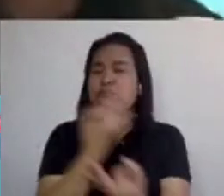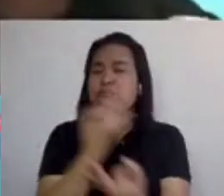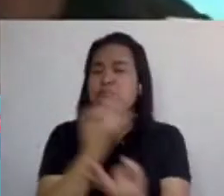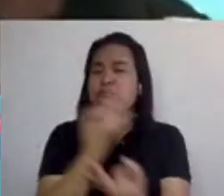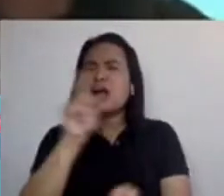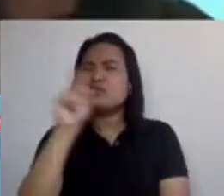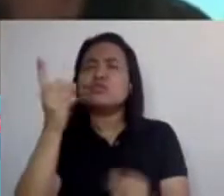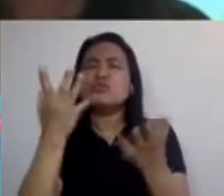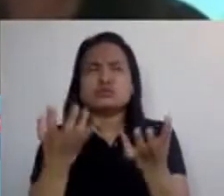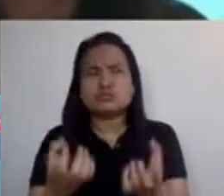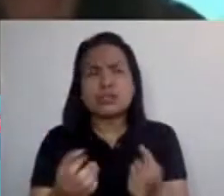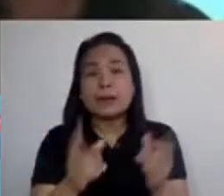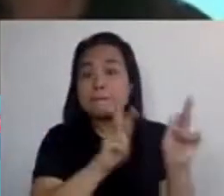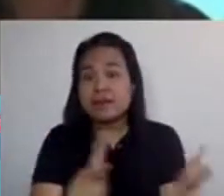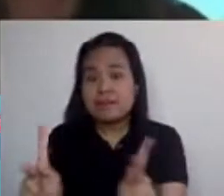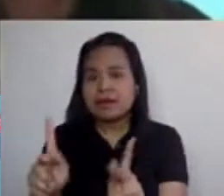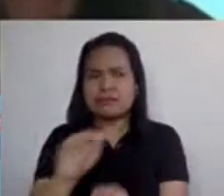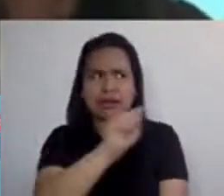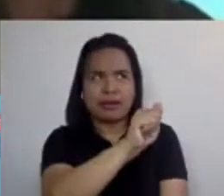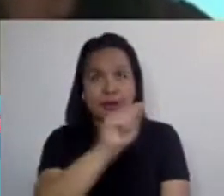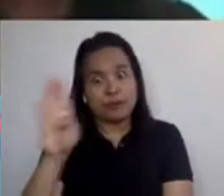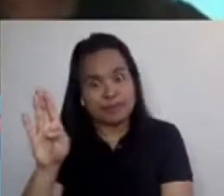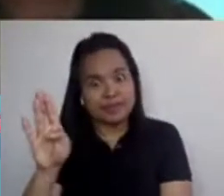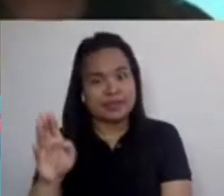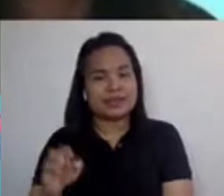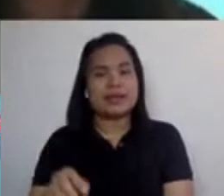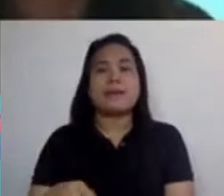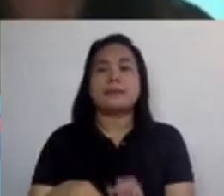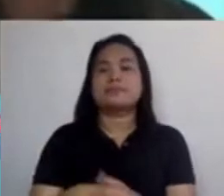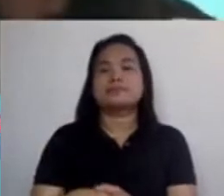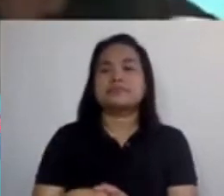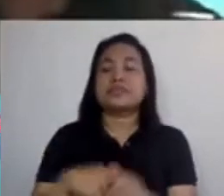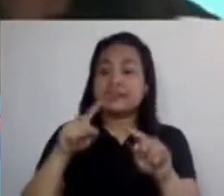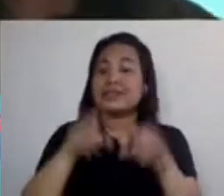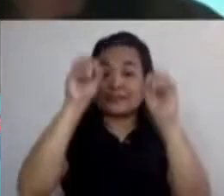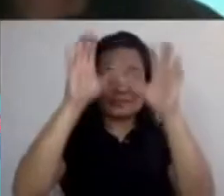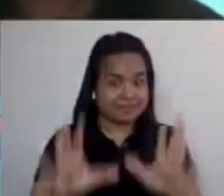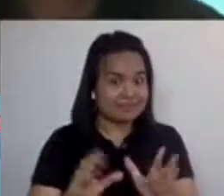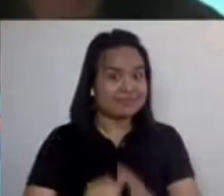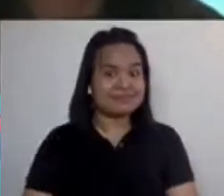prepare or submit based on your existing situation. So, for example,